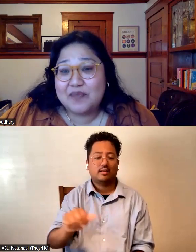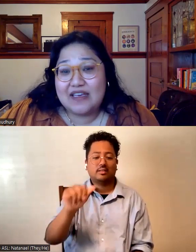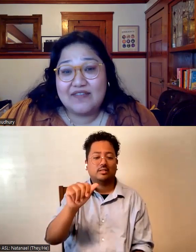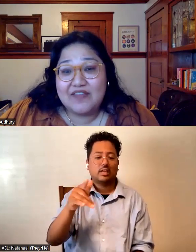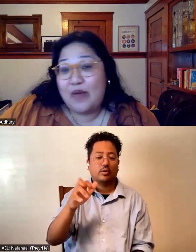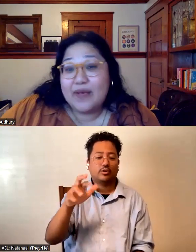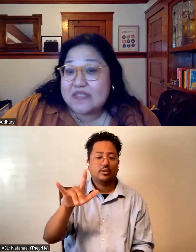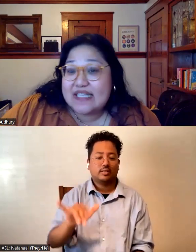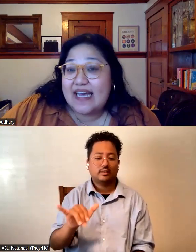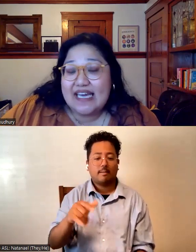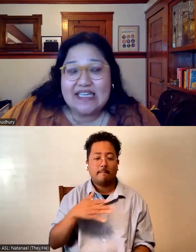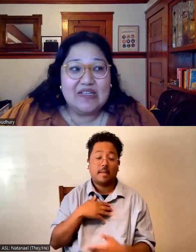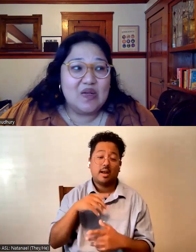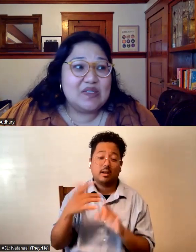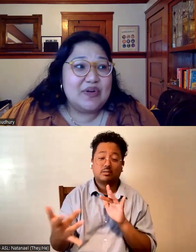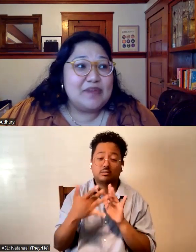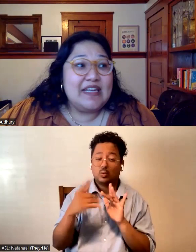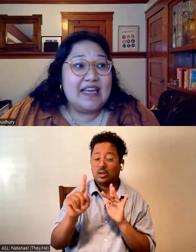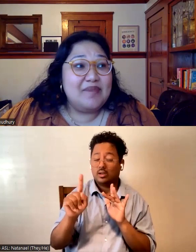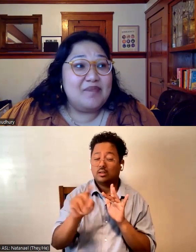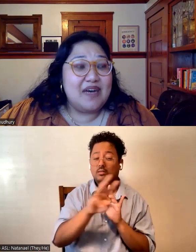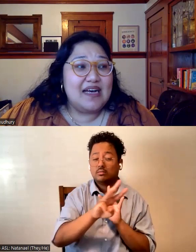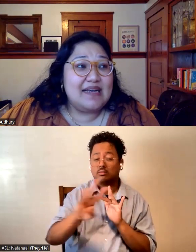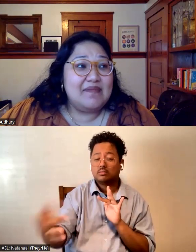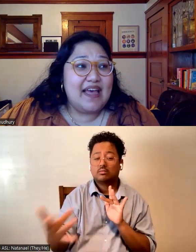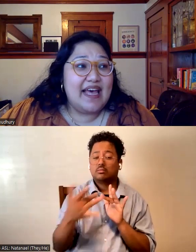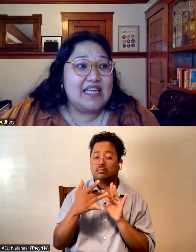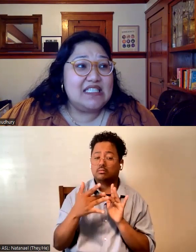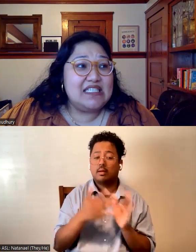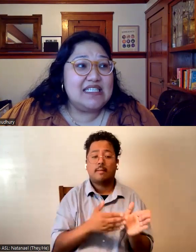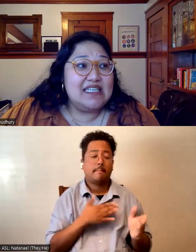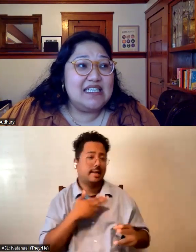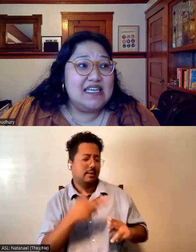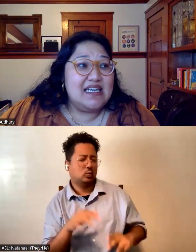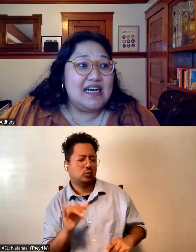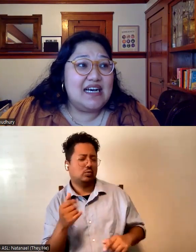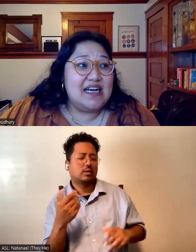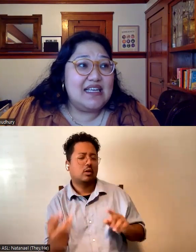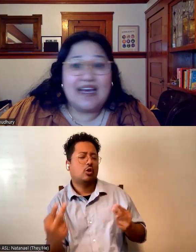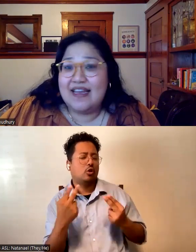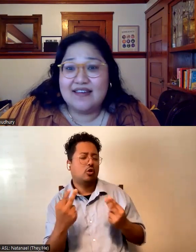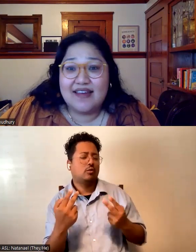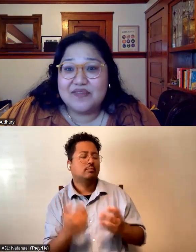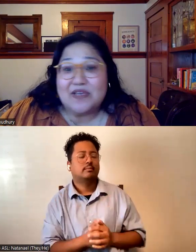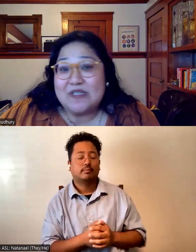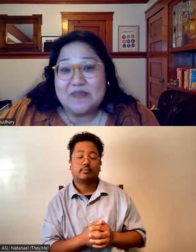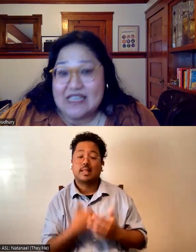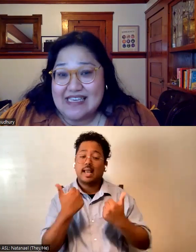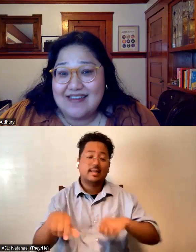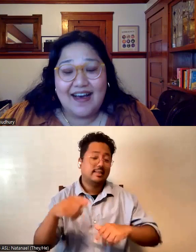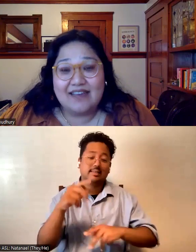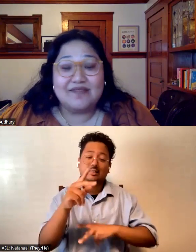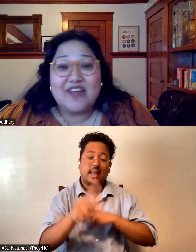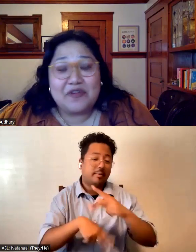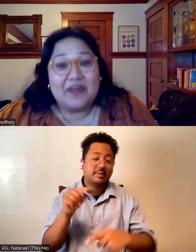contact me via my website, also under my name, and any kind of tip to